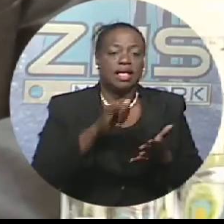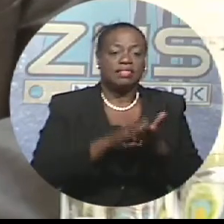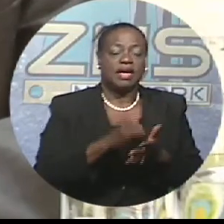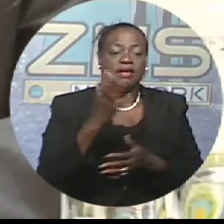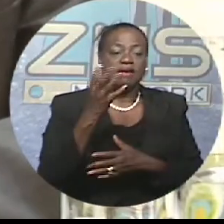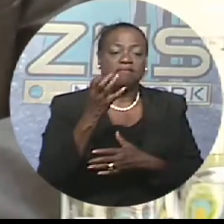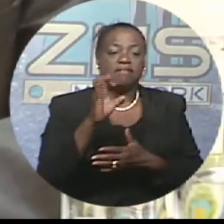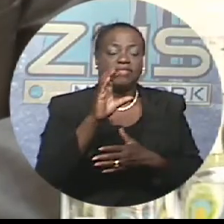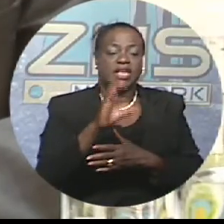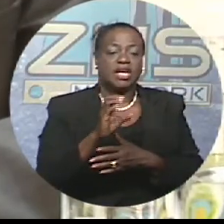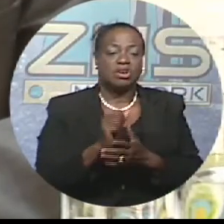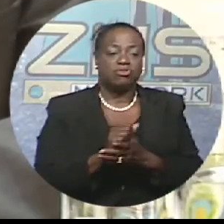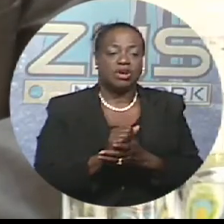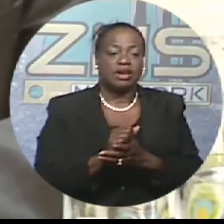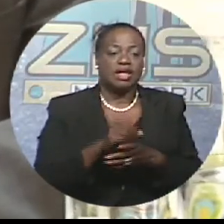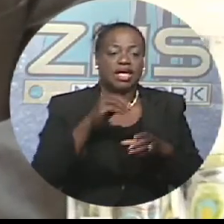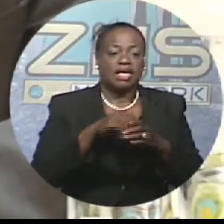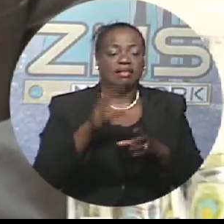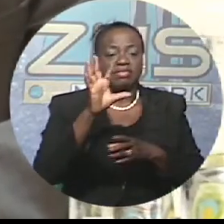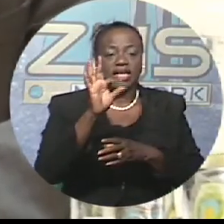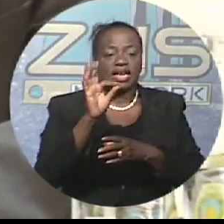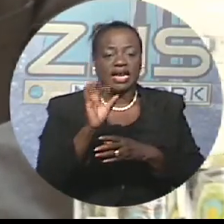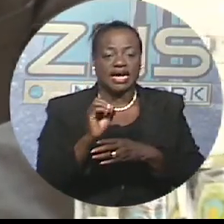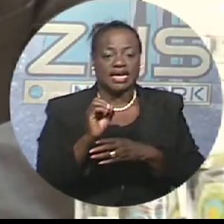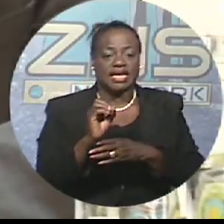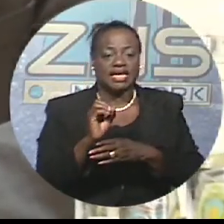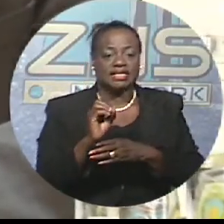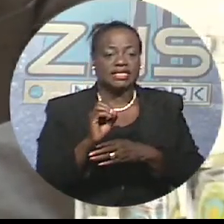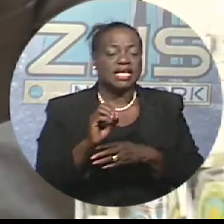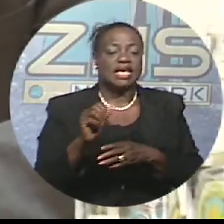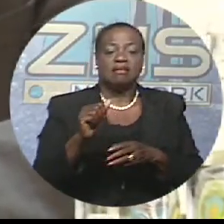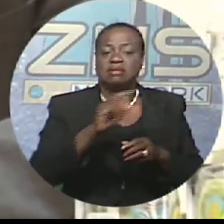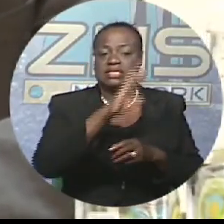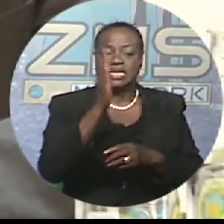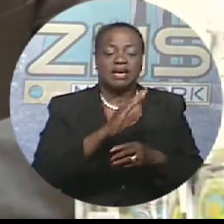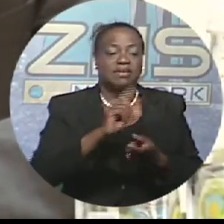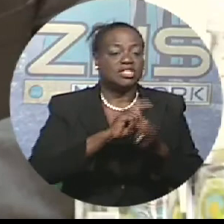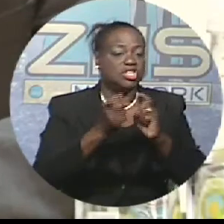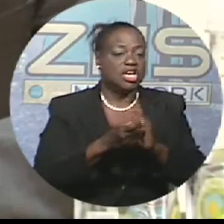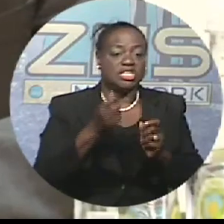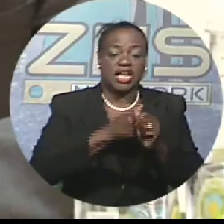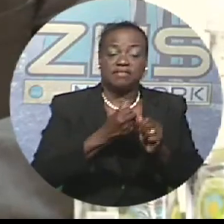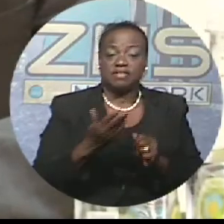$1,500 was put in sometime in the 90s and has never been adjusted, and so everything has gone